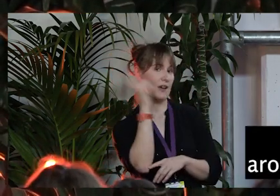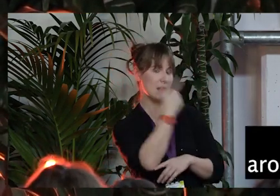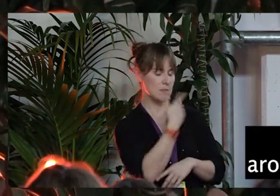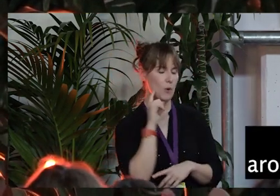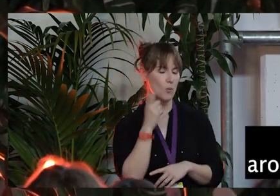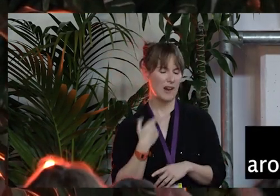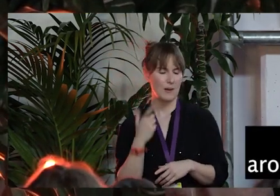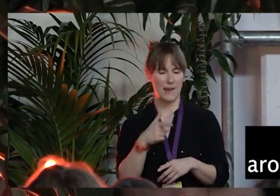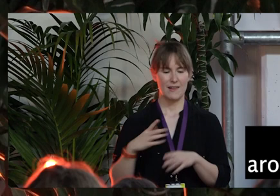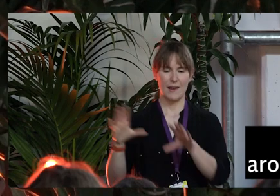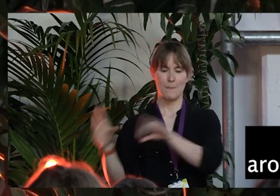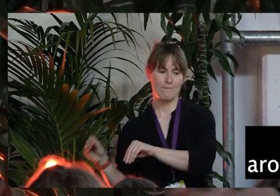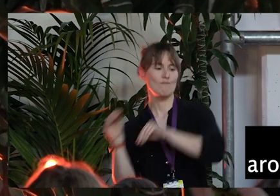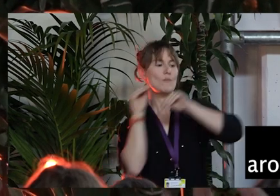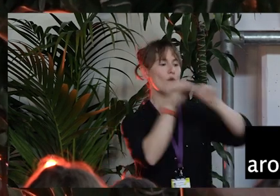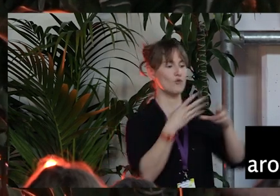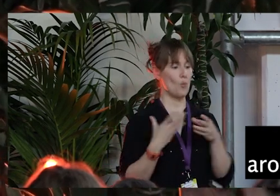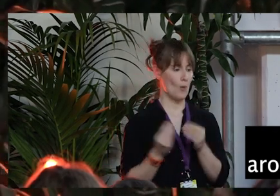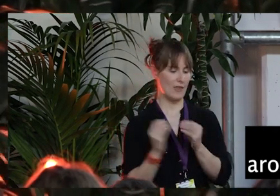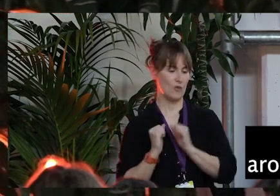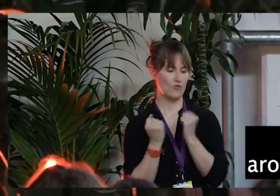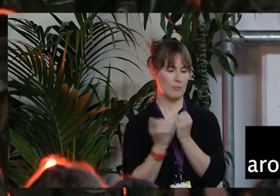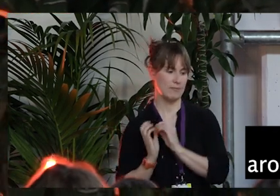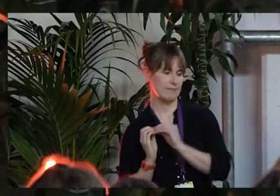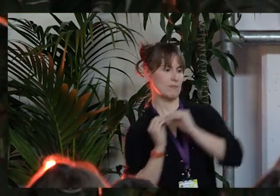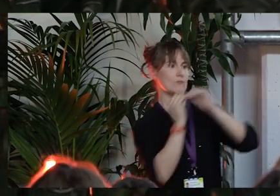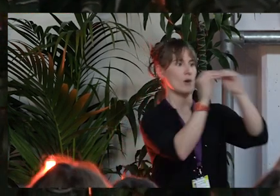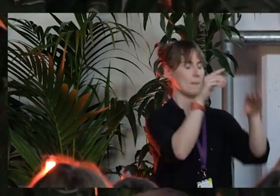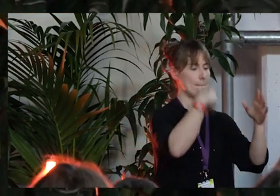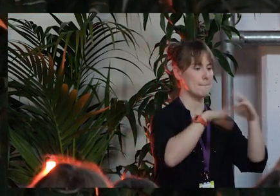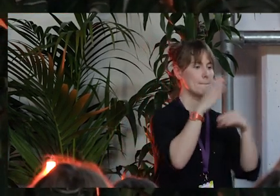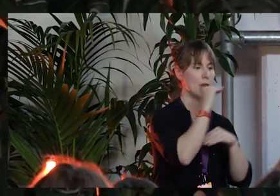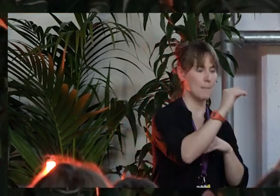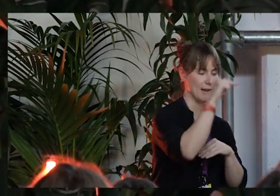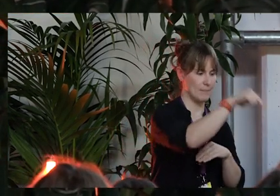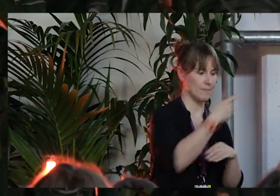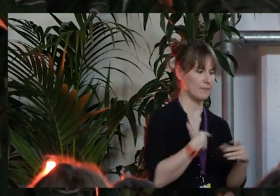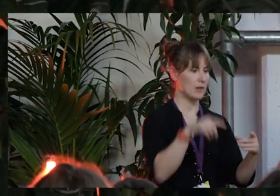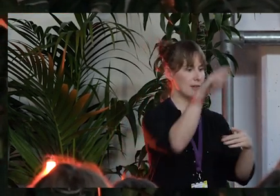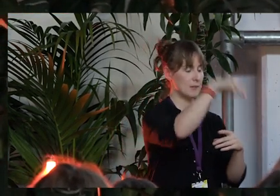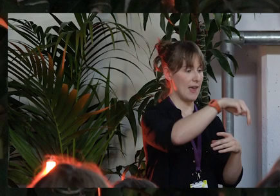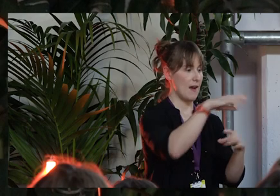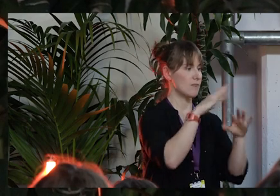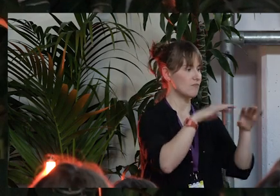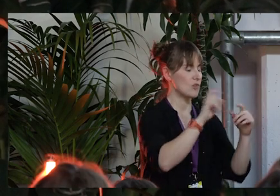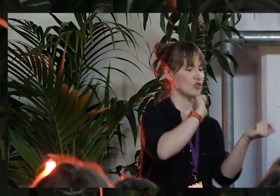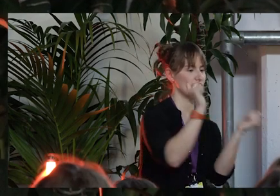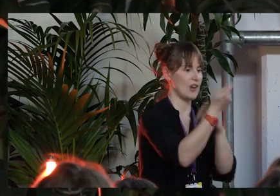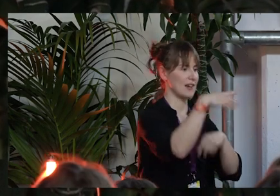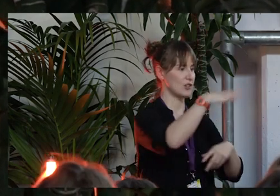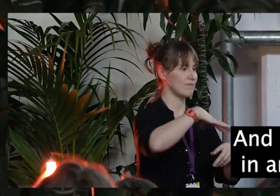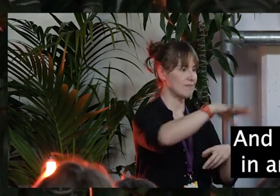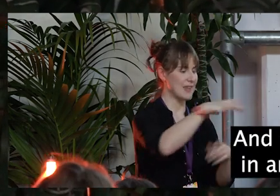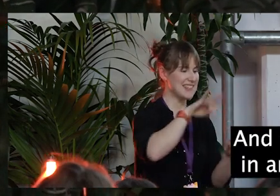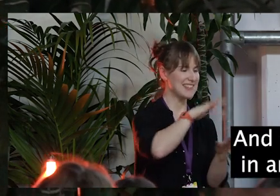of people around the city to co-grow, co-plant, and transform an urban space into a horticultural